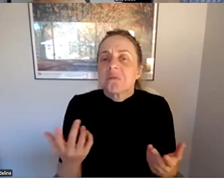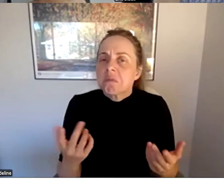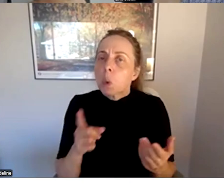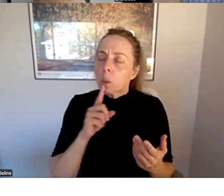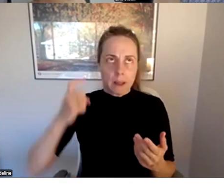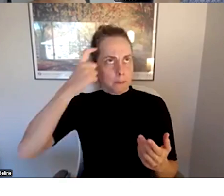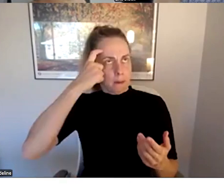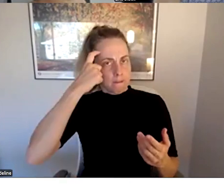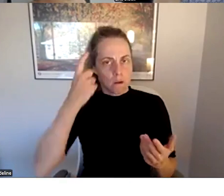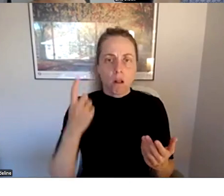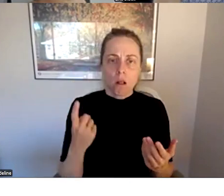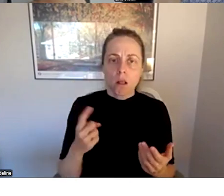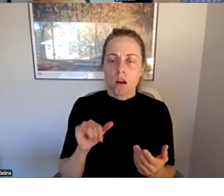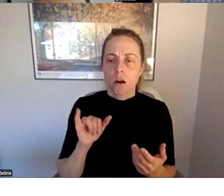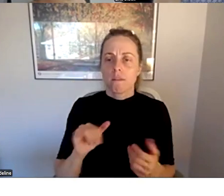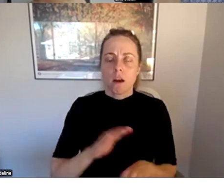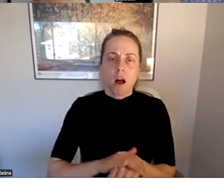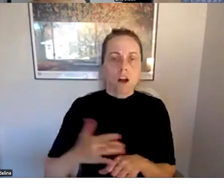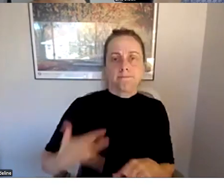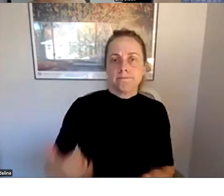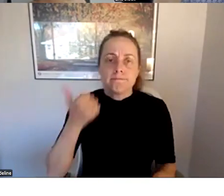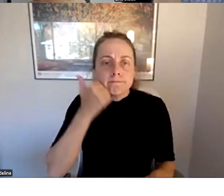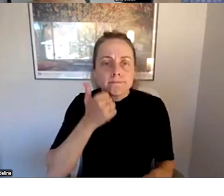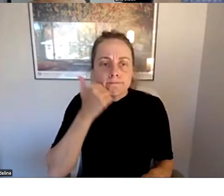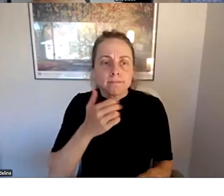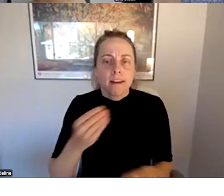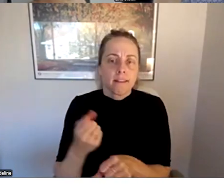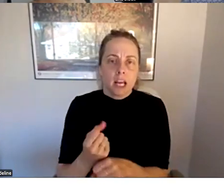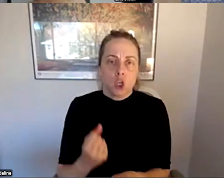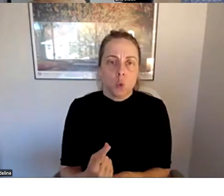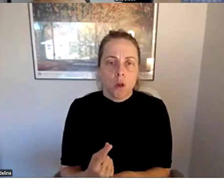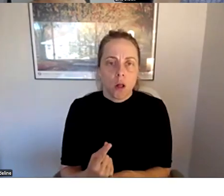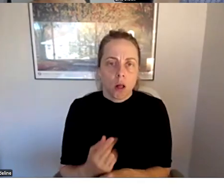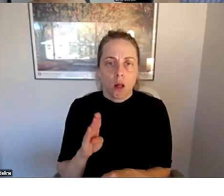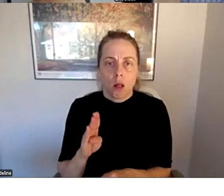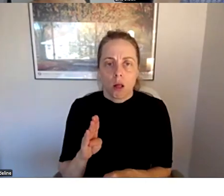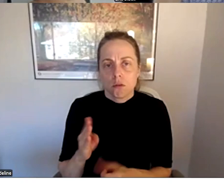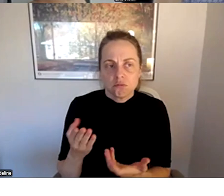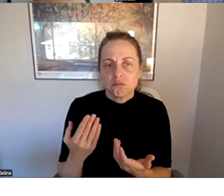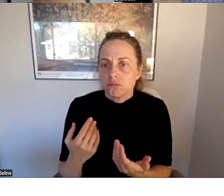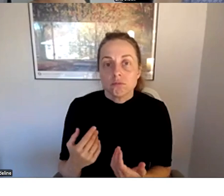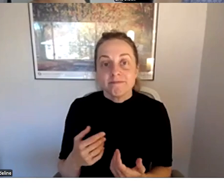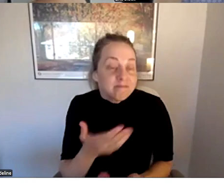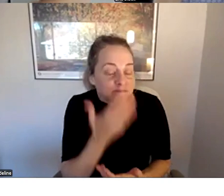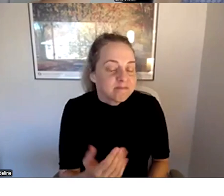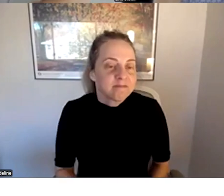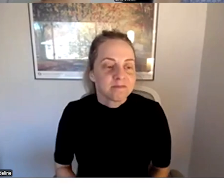mindful of that, on a day-to-day and annual basis. So thank you,